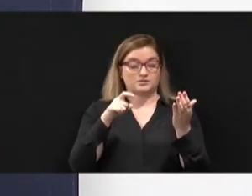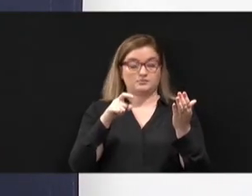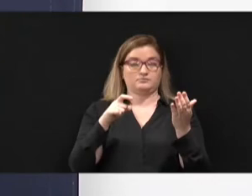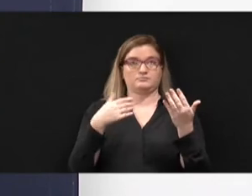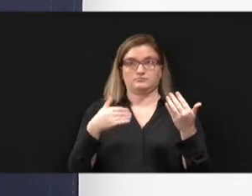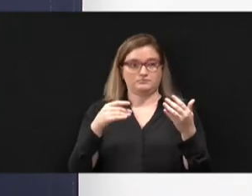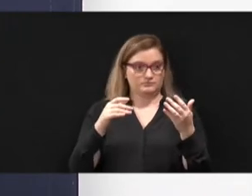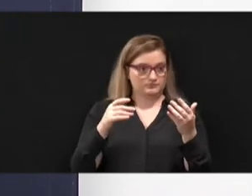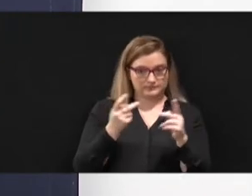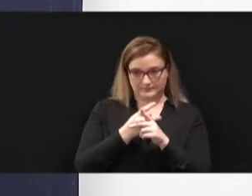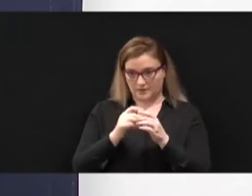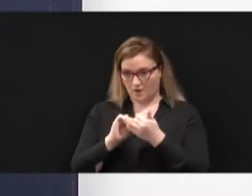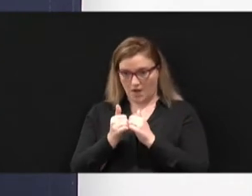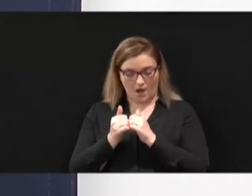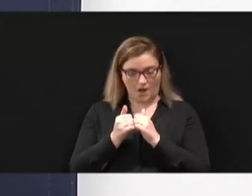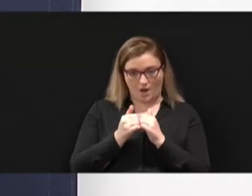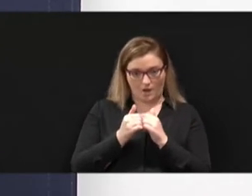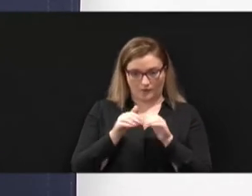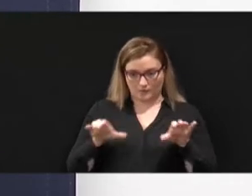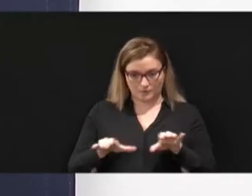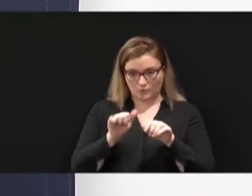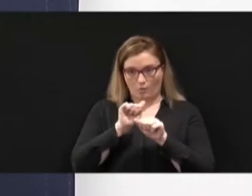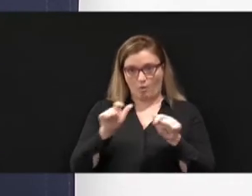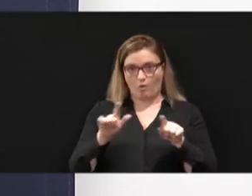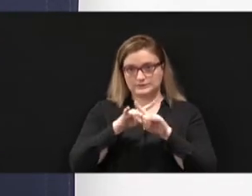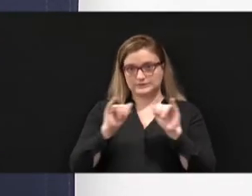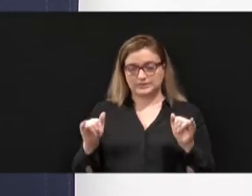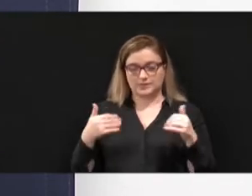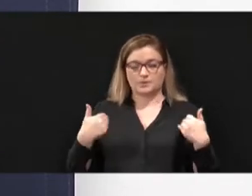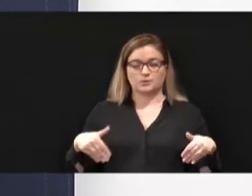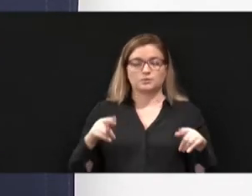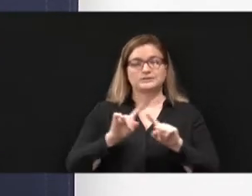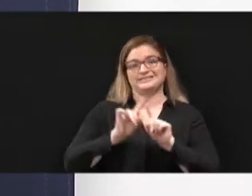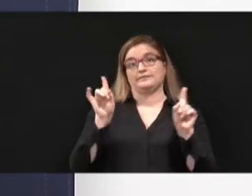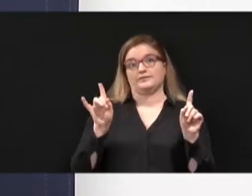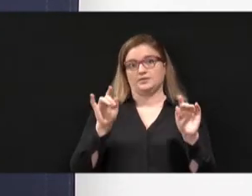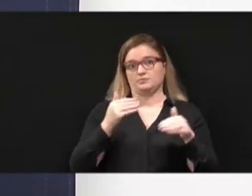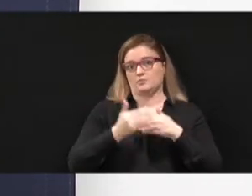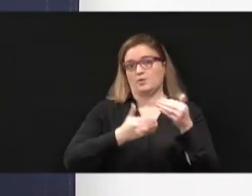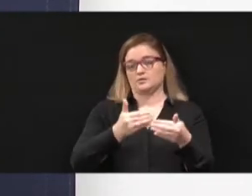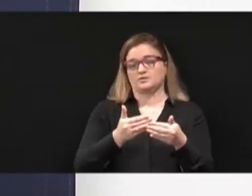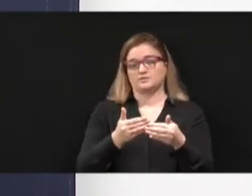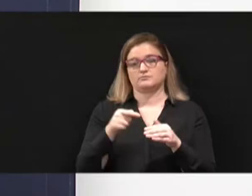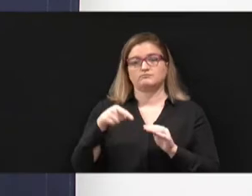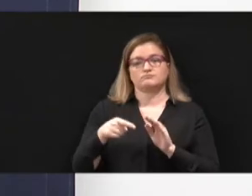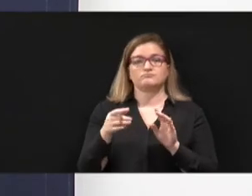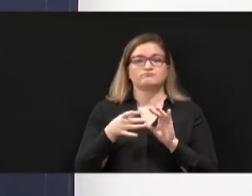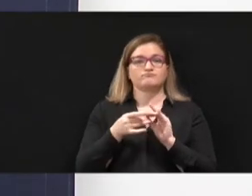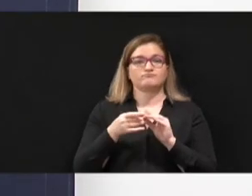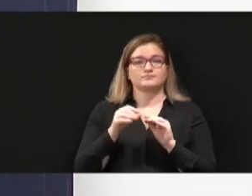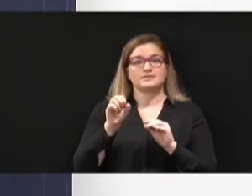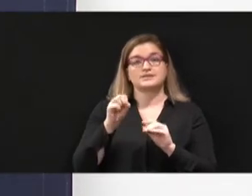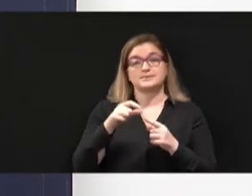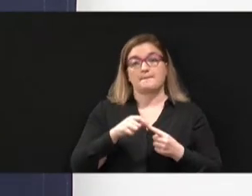And if you turn to page 35, it says a special primer.